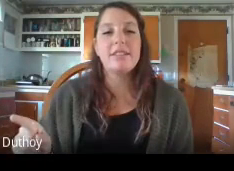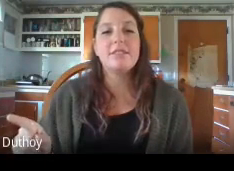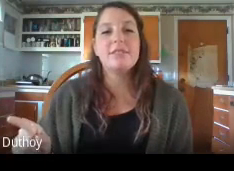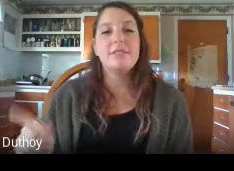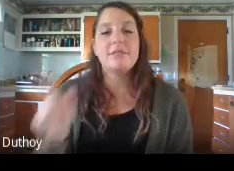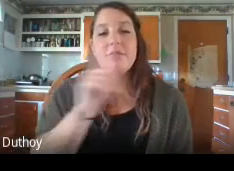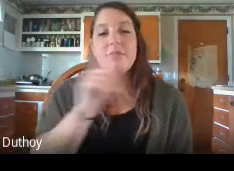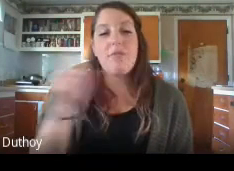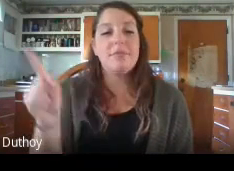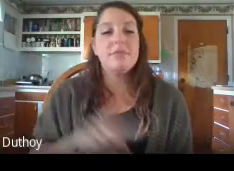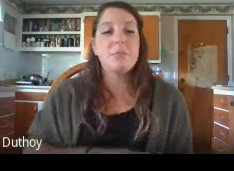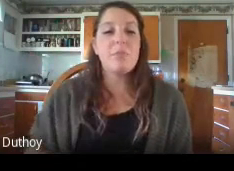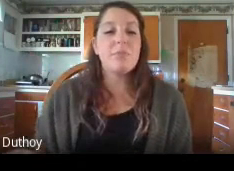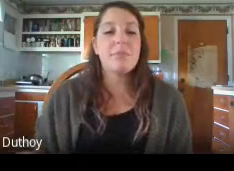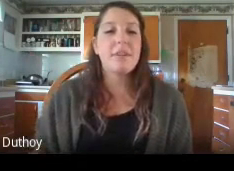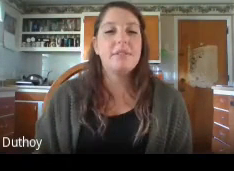air.